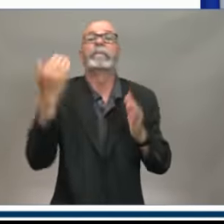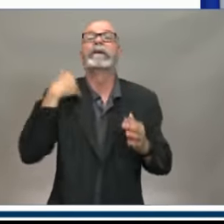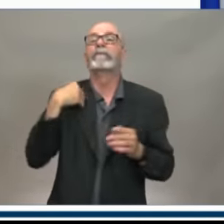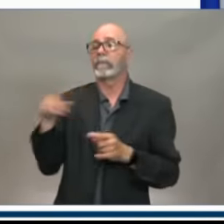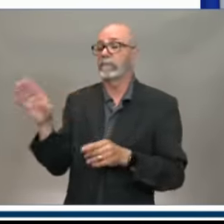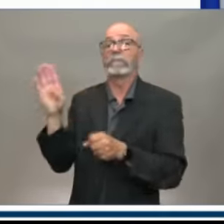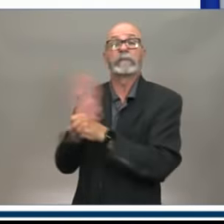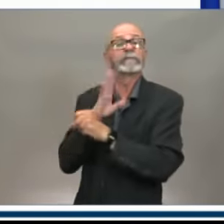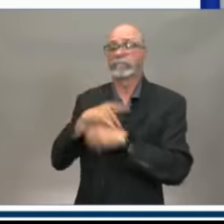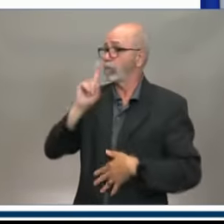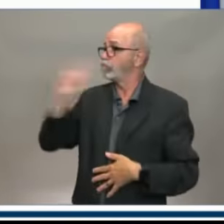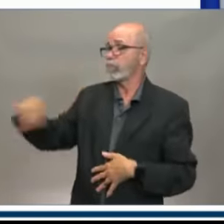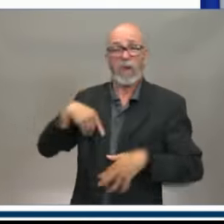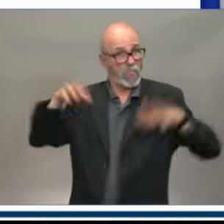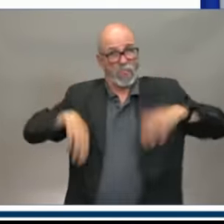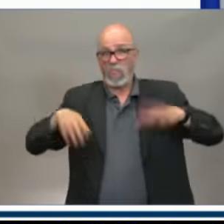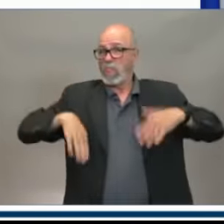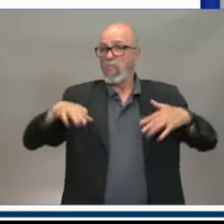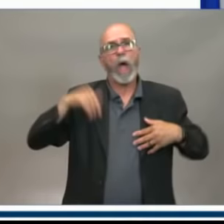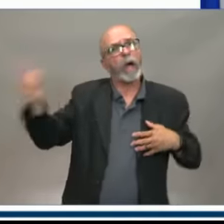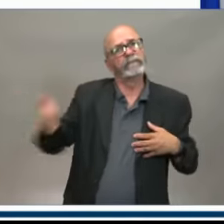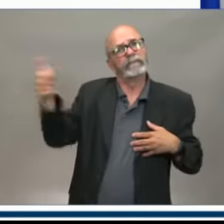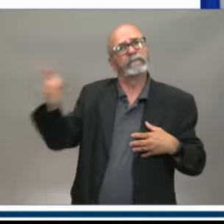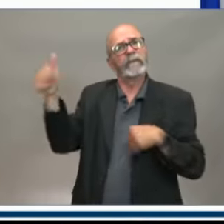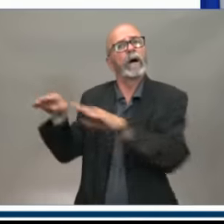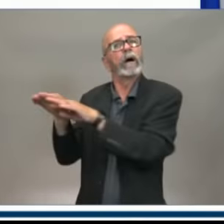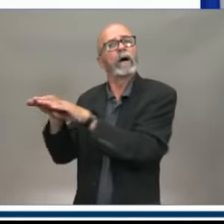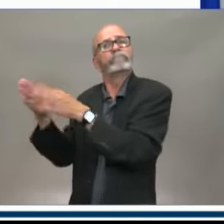had chosen to close actually are reopening now